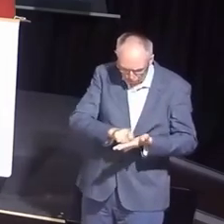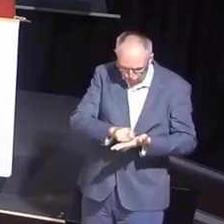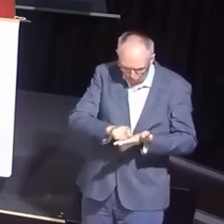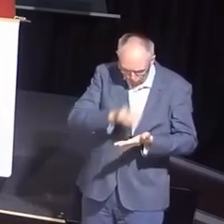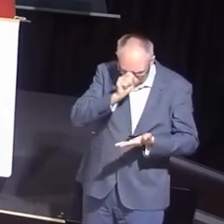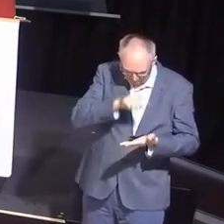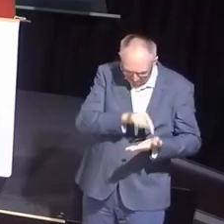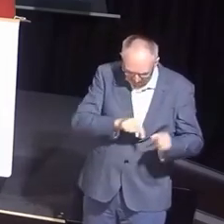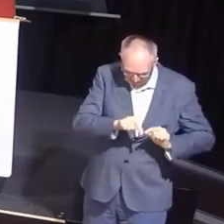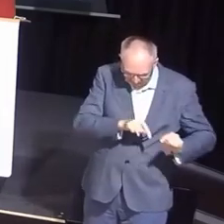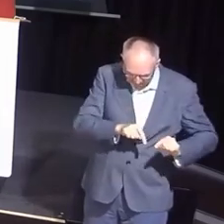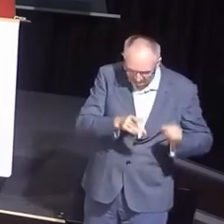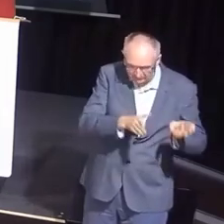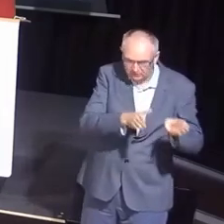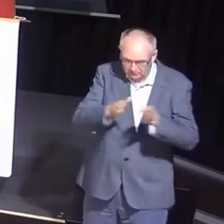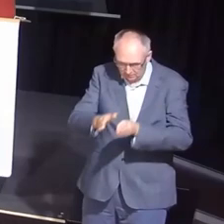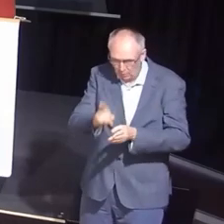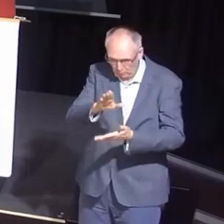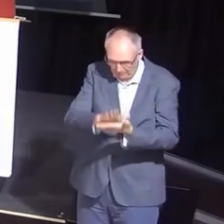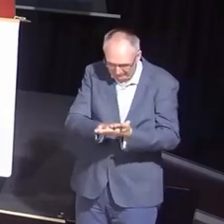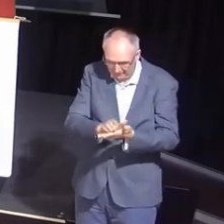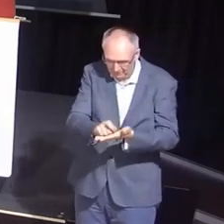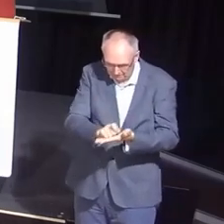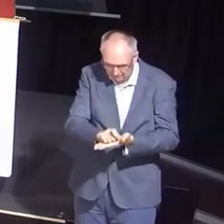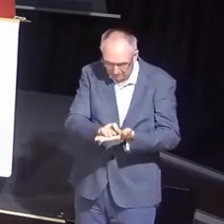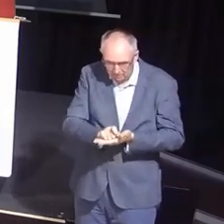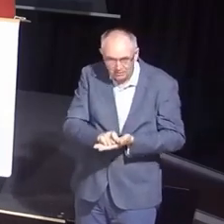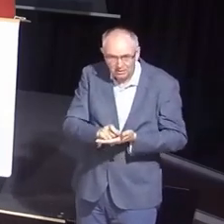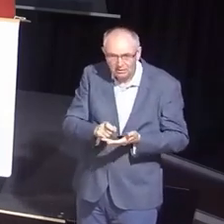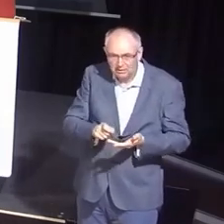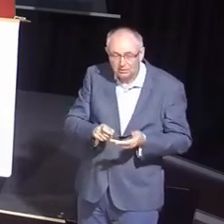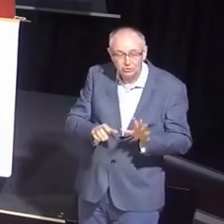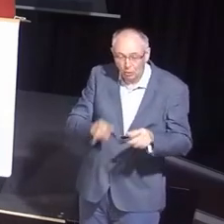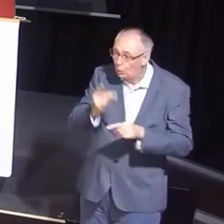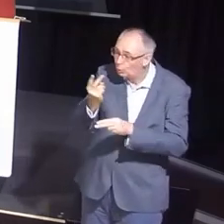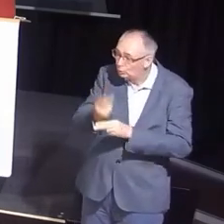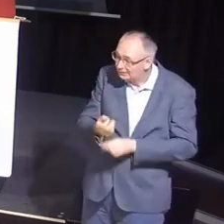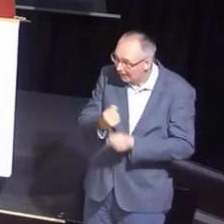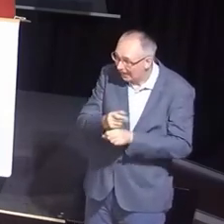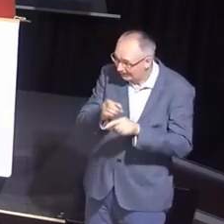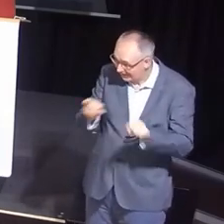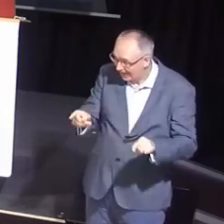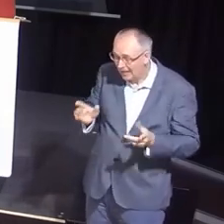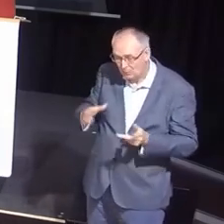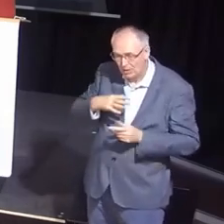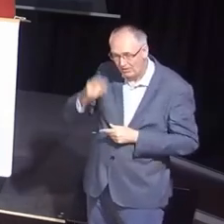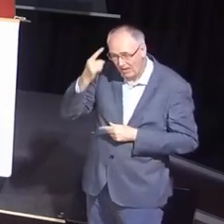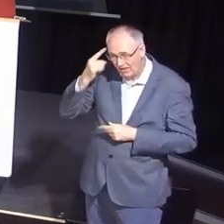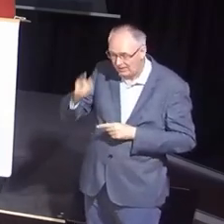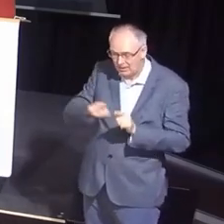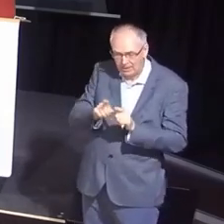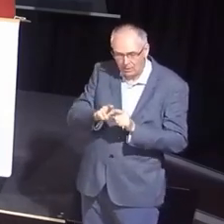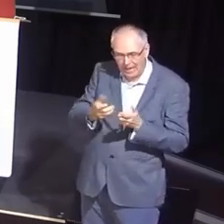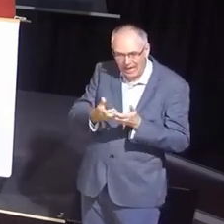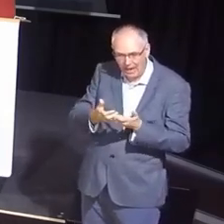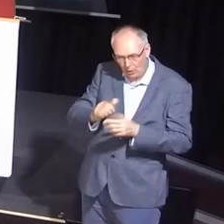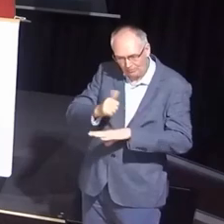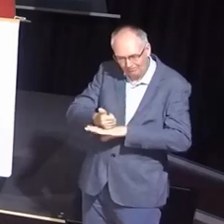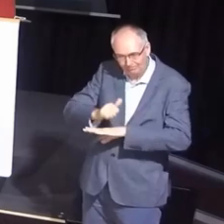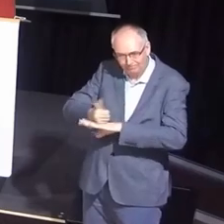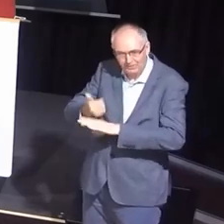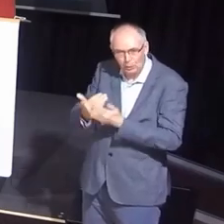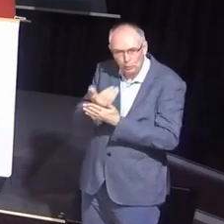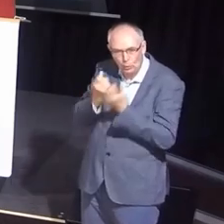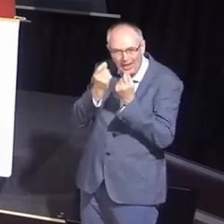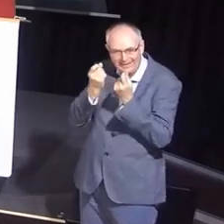quickly enough. So one of the things to consider when you're designing games is that that kind of curve of introducing concepts. The other side of it